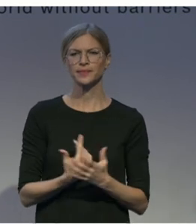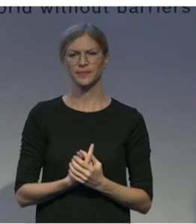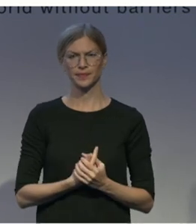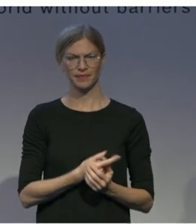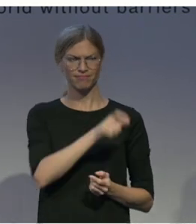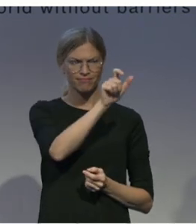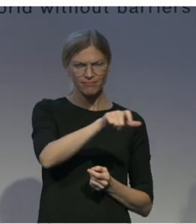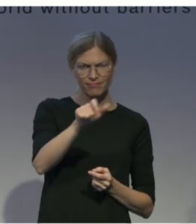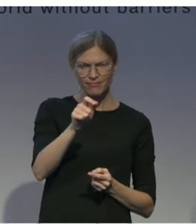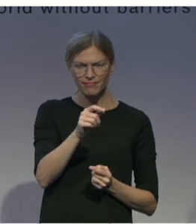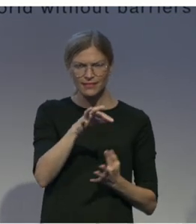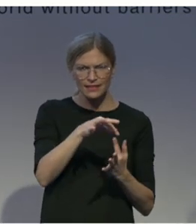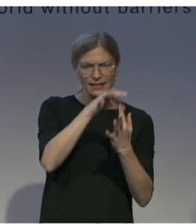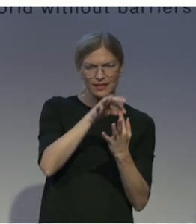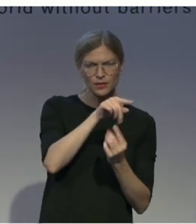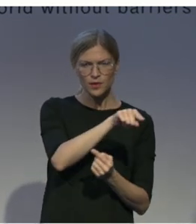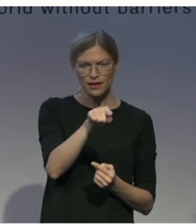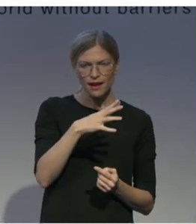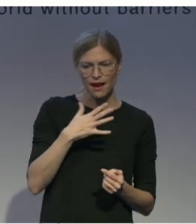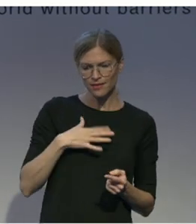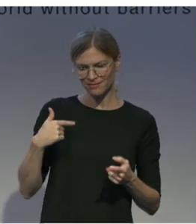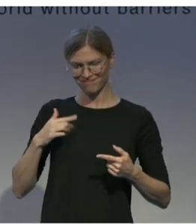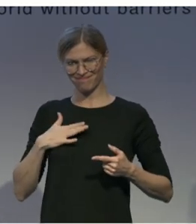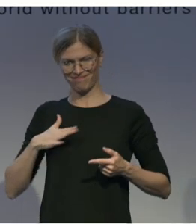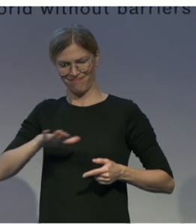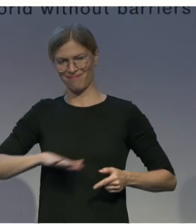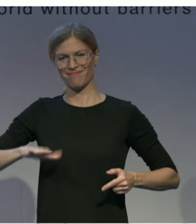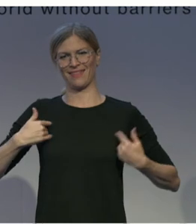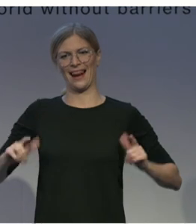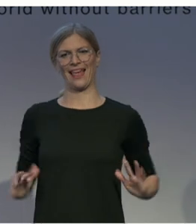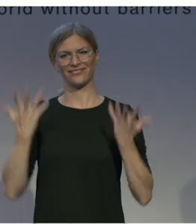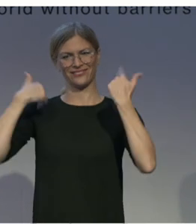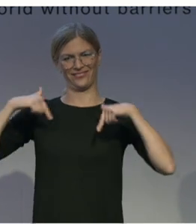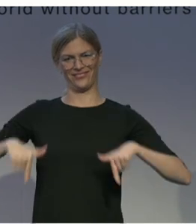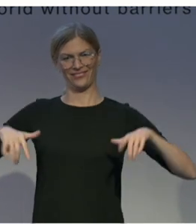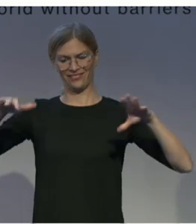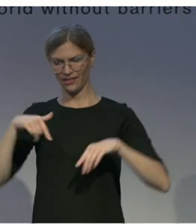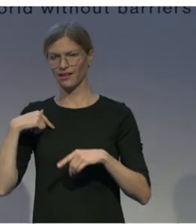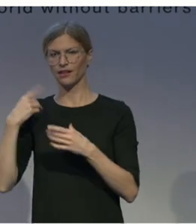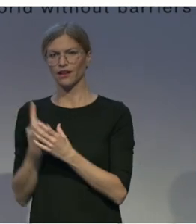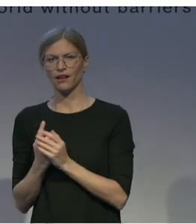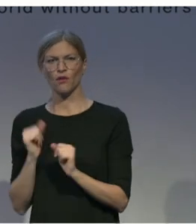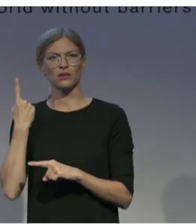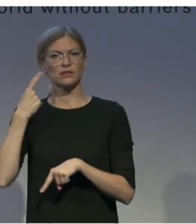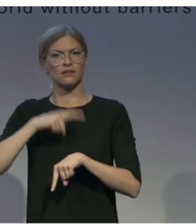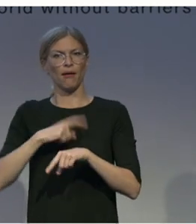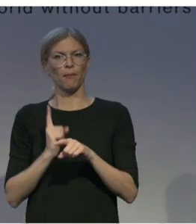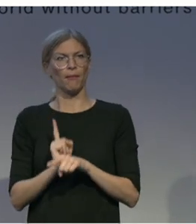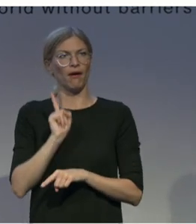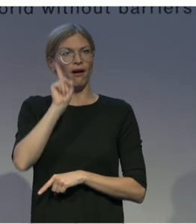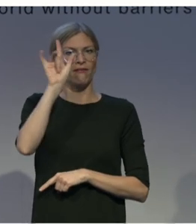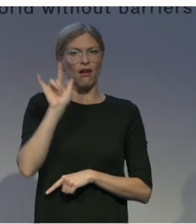their hometown. In most cases, it may be the first time they've been on an airplane, or the first time they've been in a hotel, or the first time they've been in Washington,